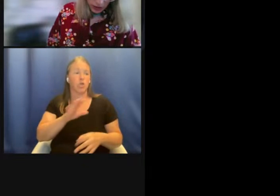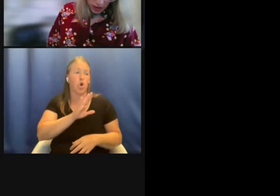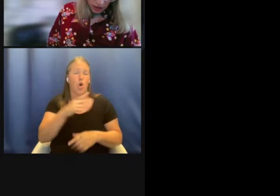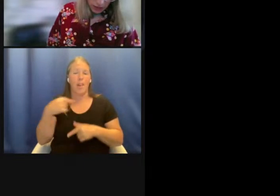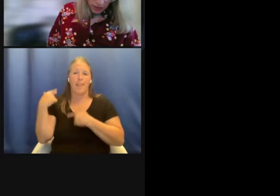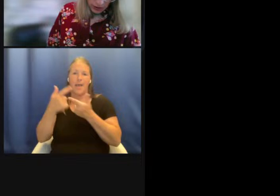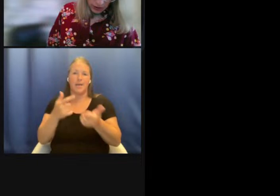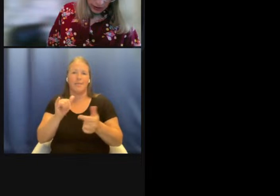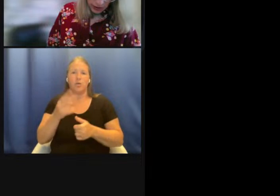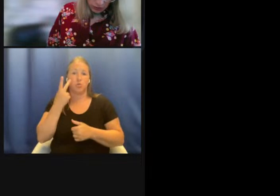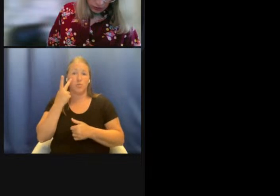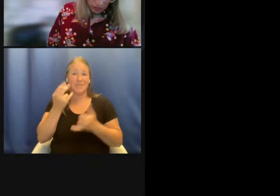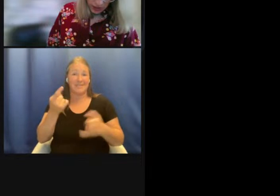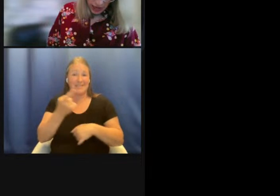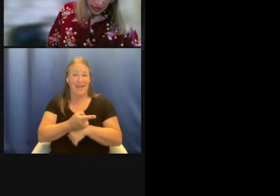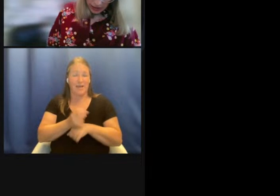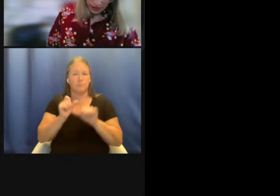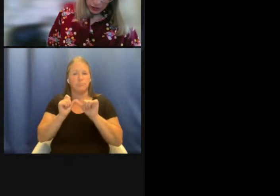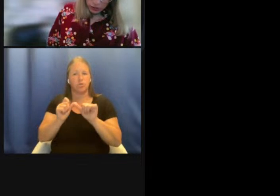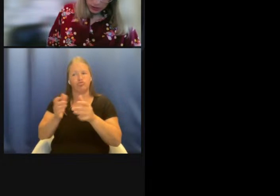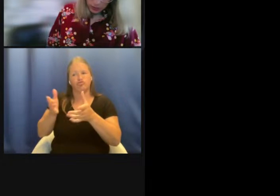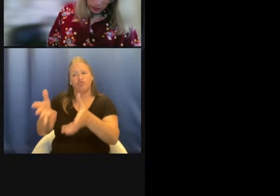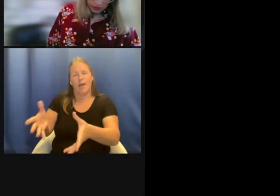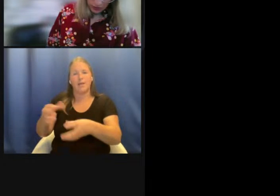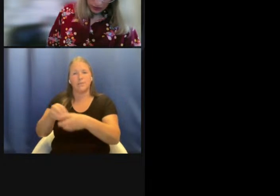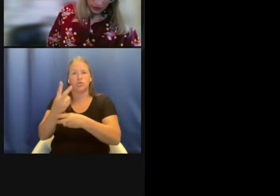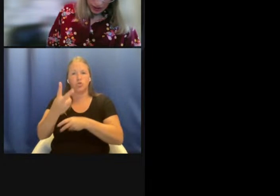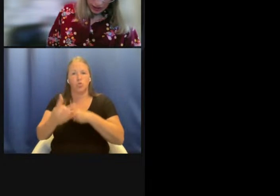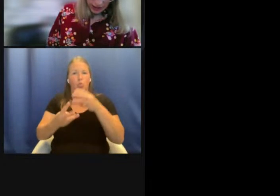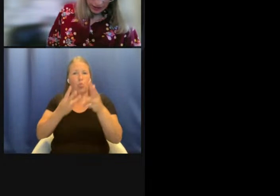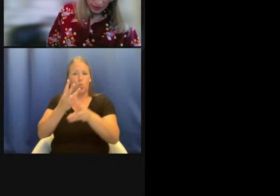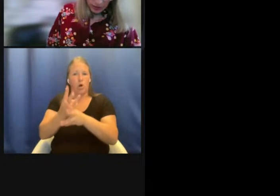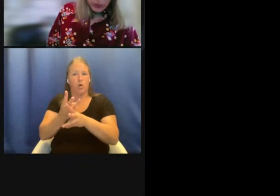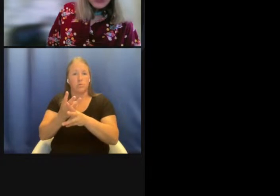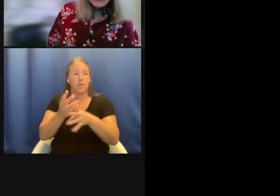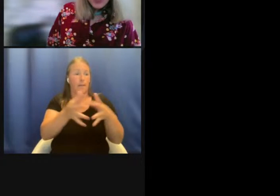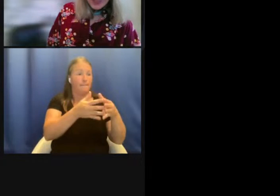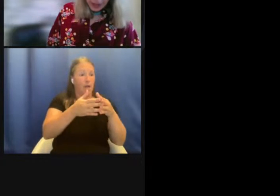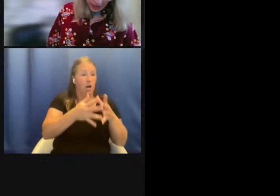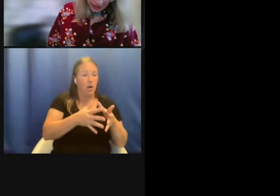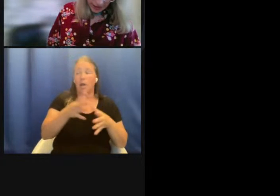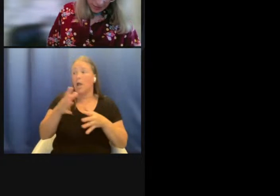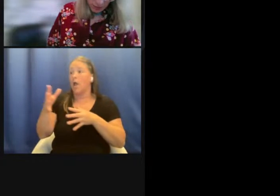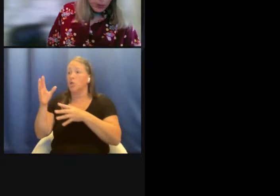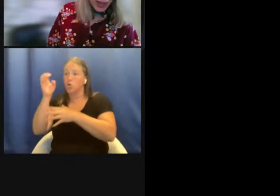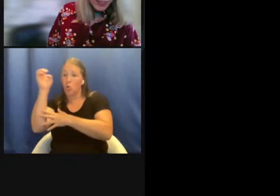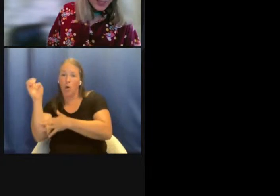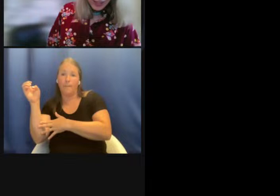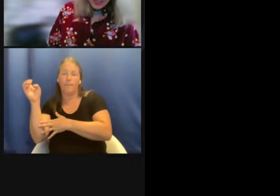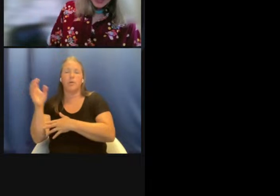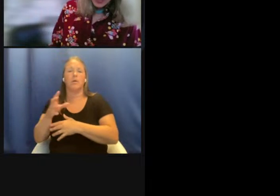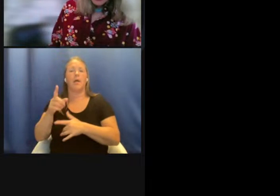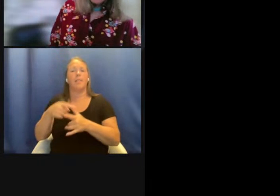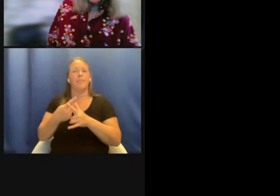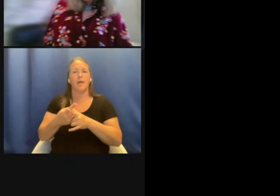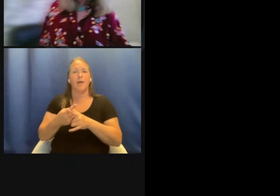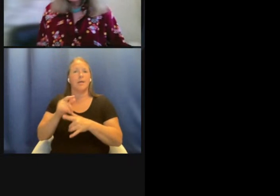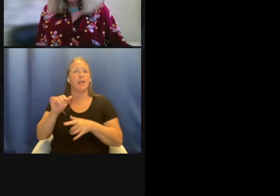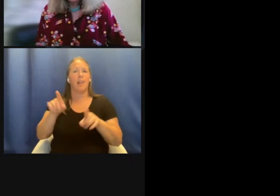worlds of America and Europe, and like Stuart's portrait of her, continues to fascinate and perplex us